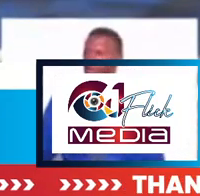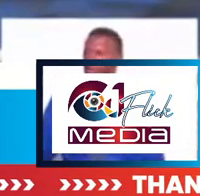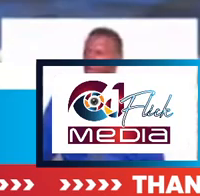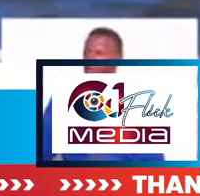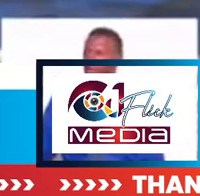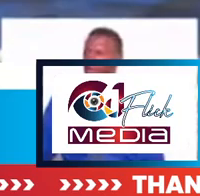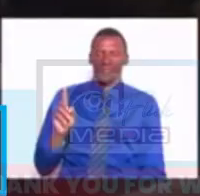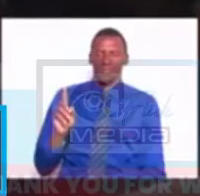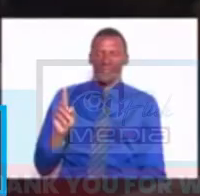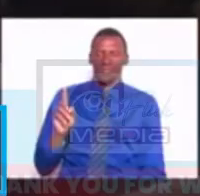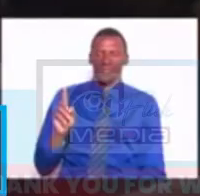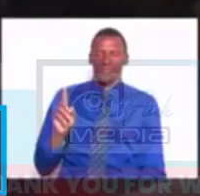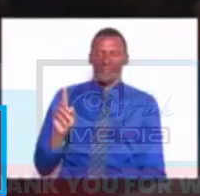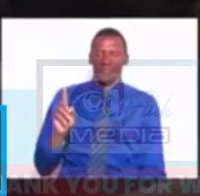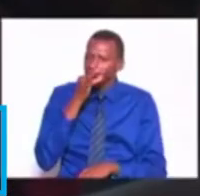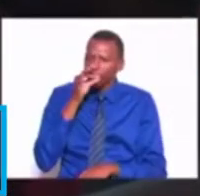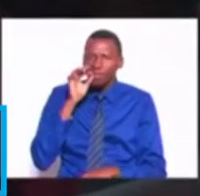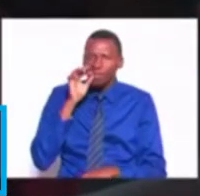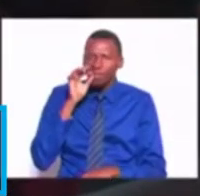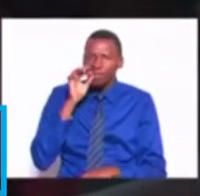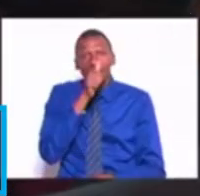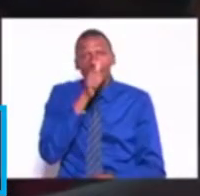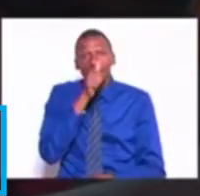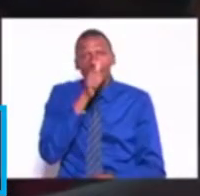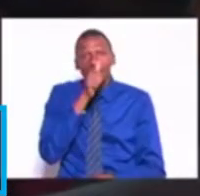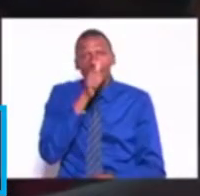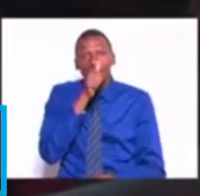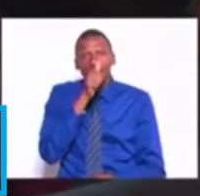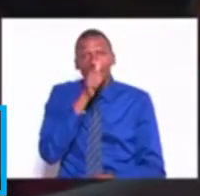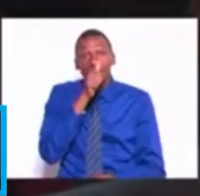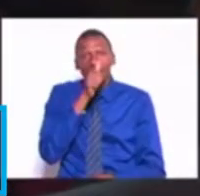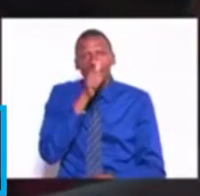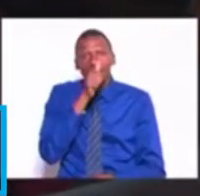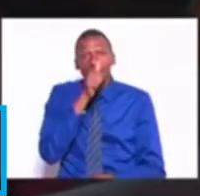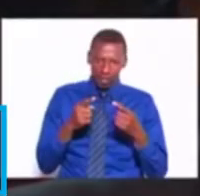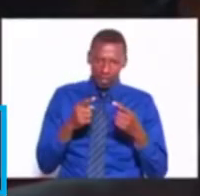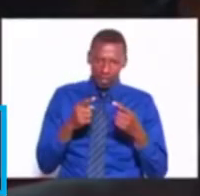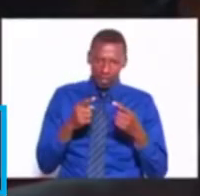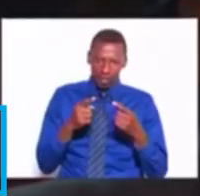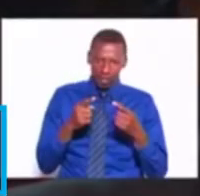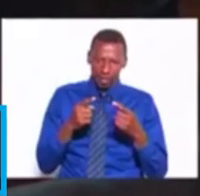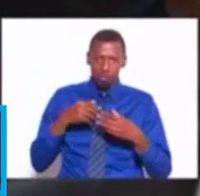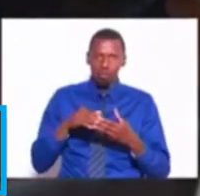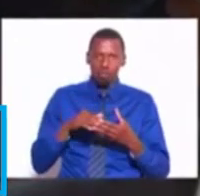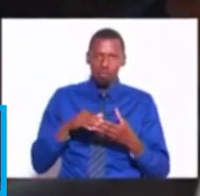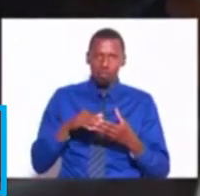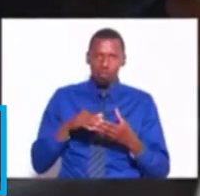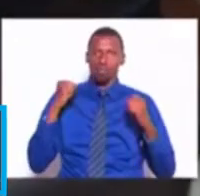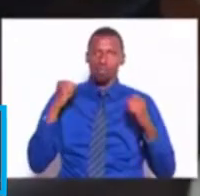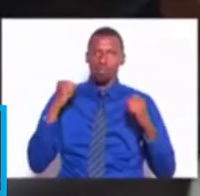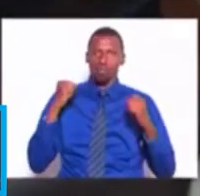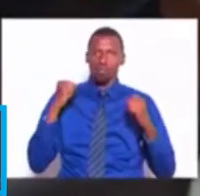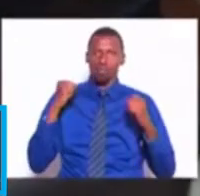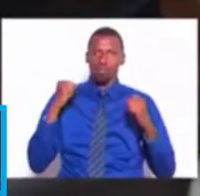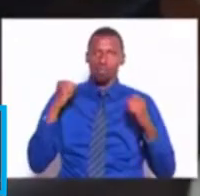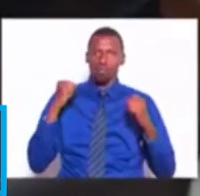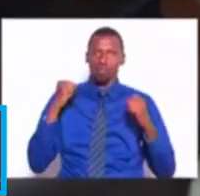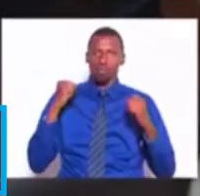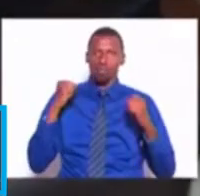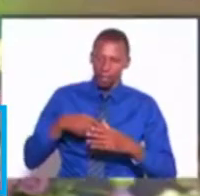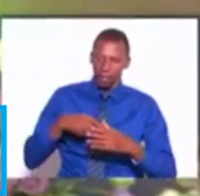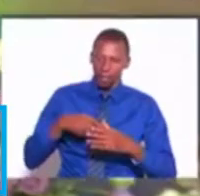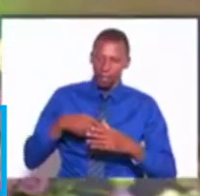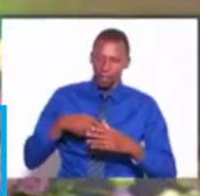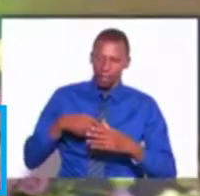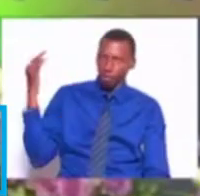It's a private thing. But it gives me more power when I'm standing here and